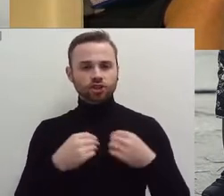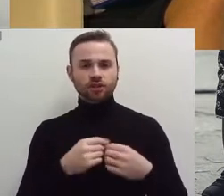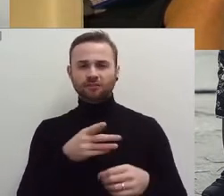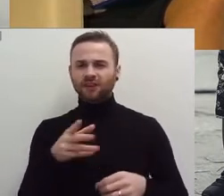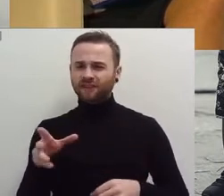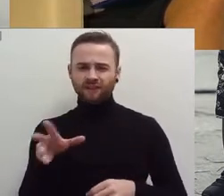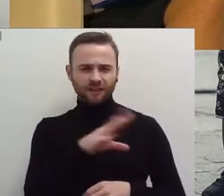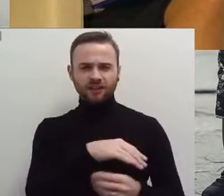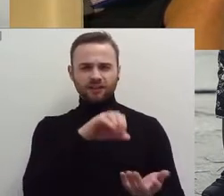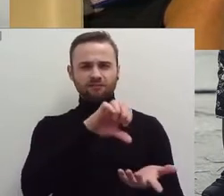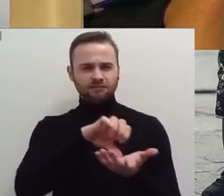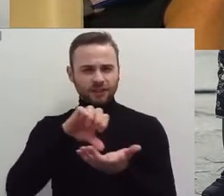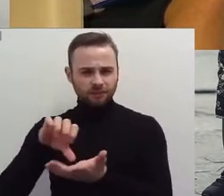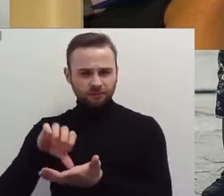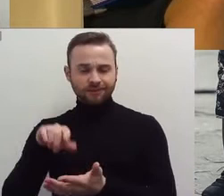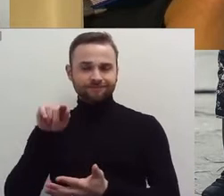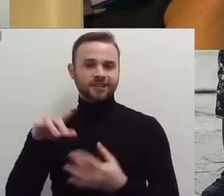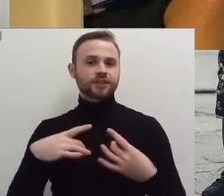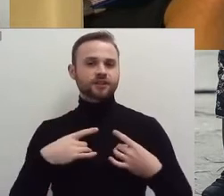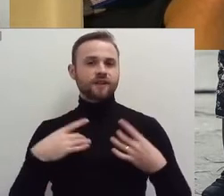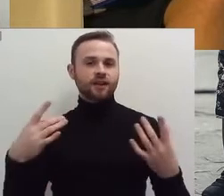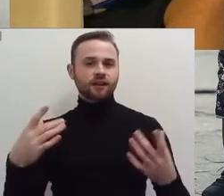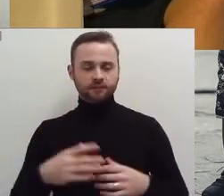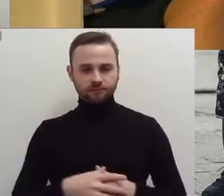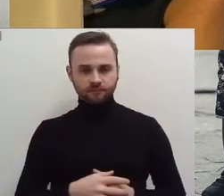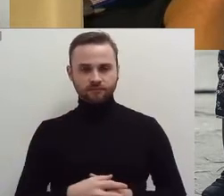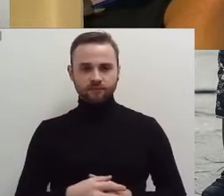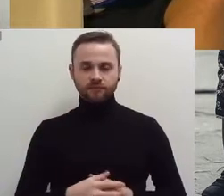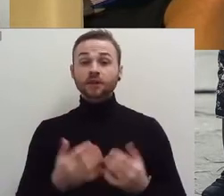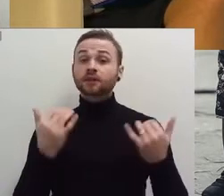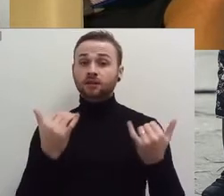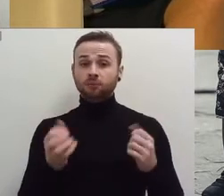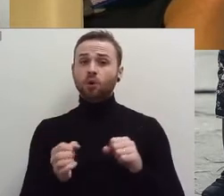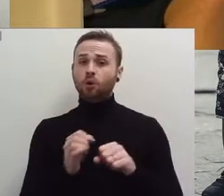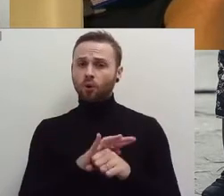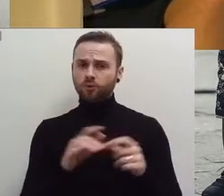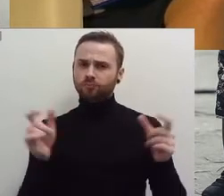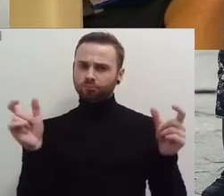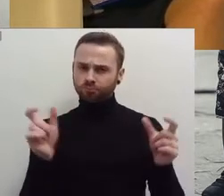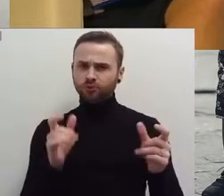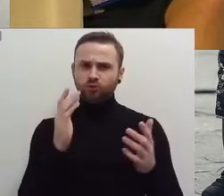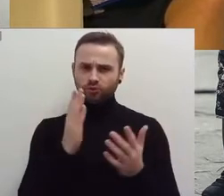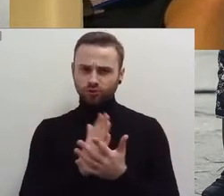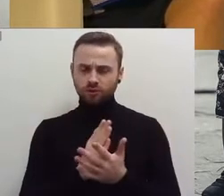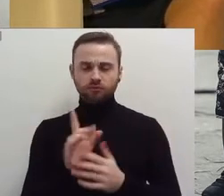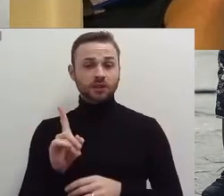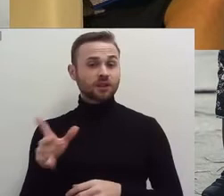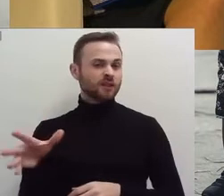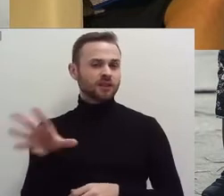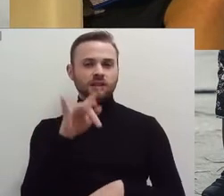to invite them, even if it's not possible to be together. So that was